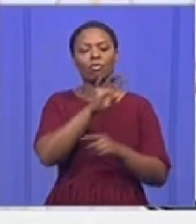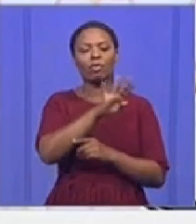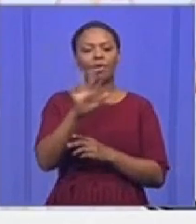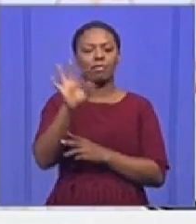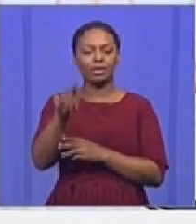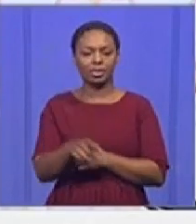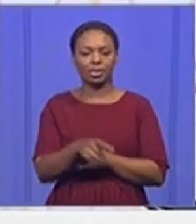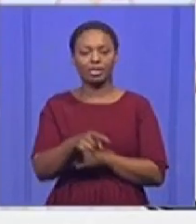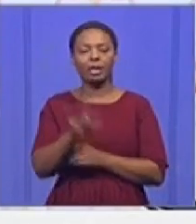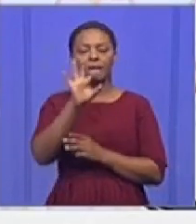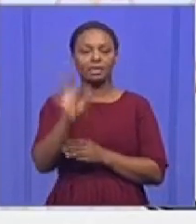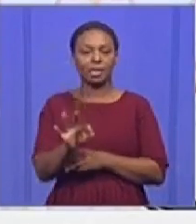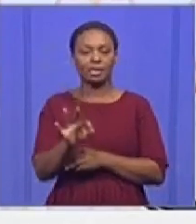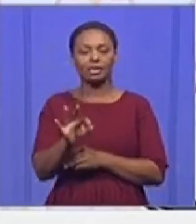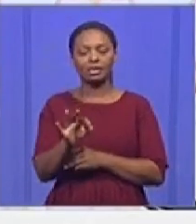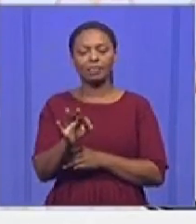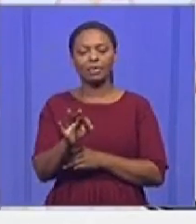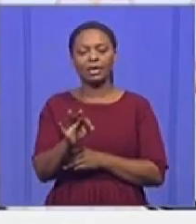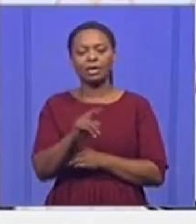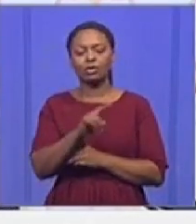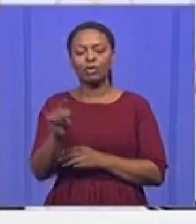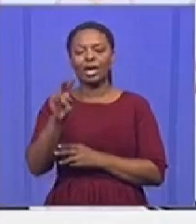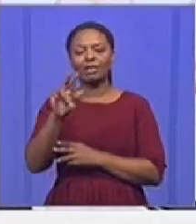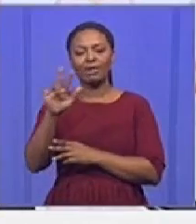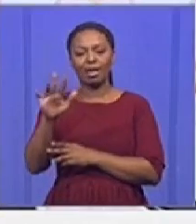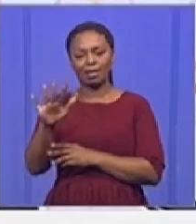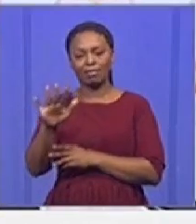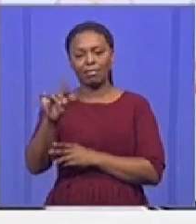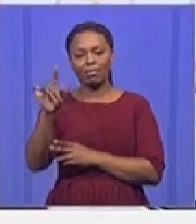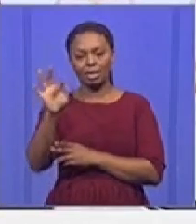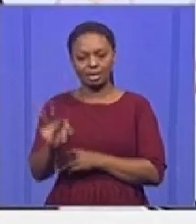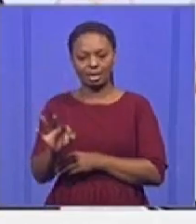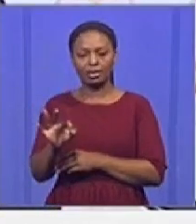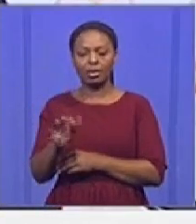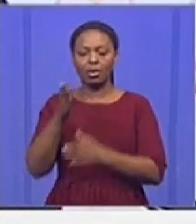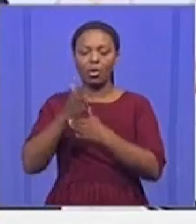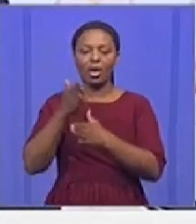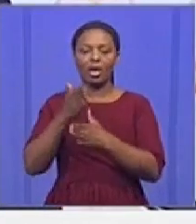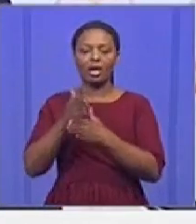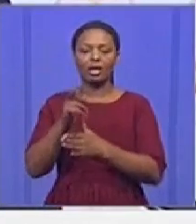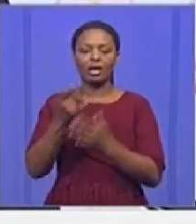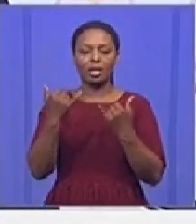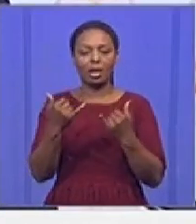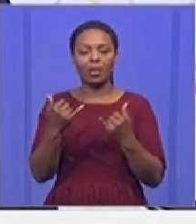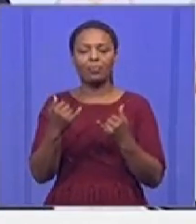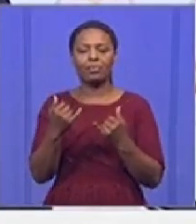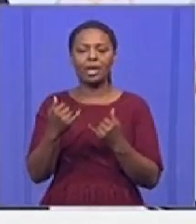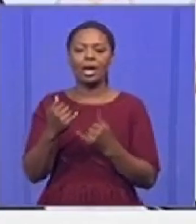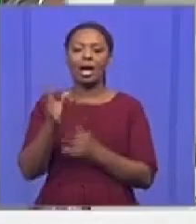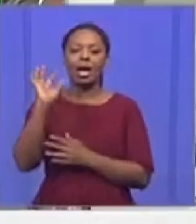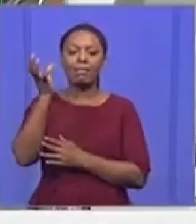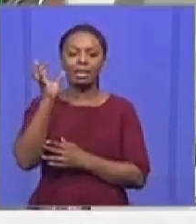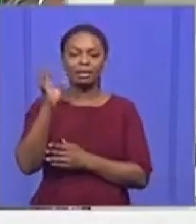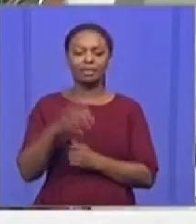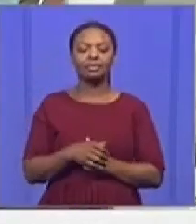to 85% in the management of calls for ambulances. I just want to explain this